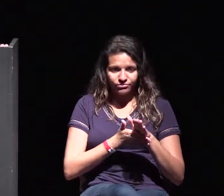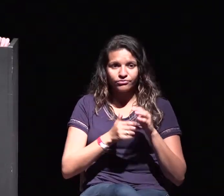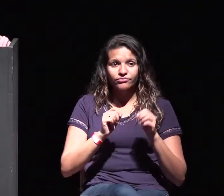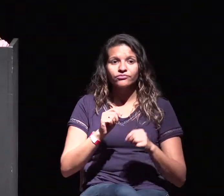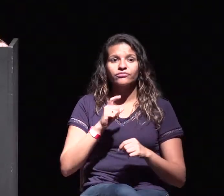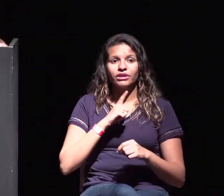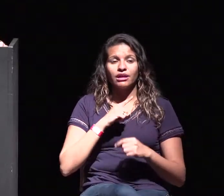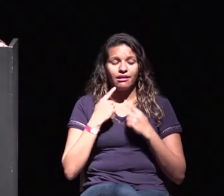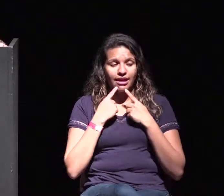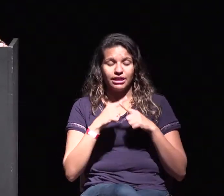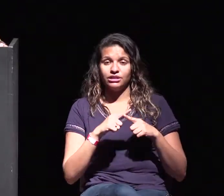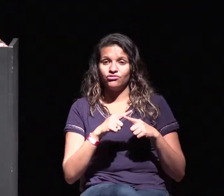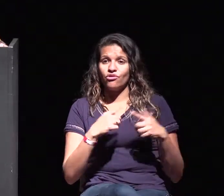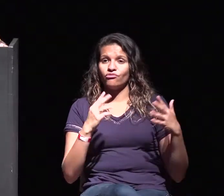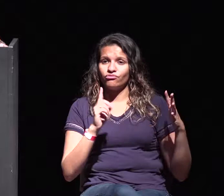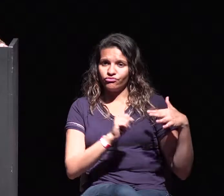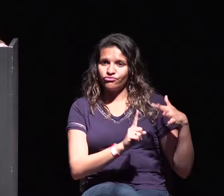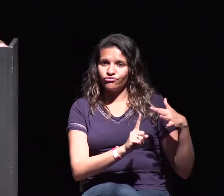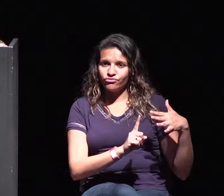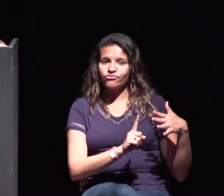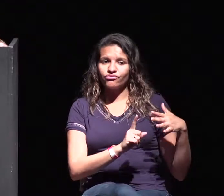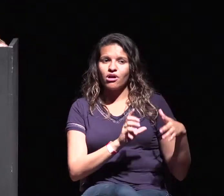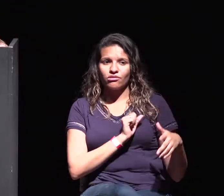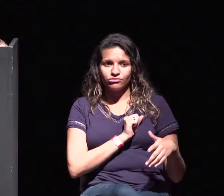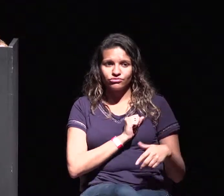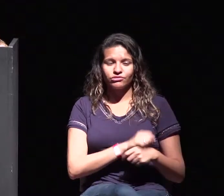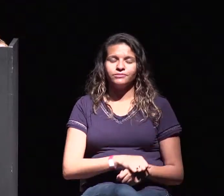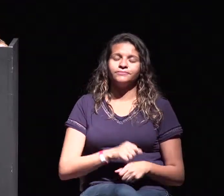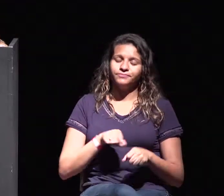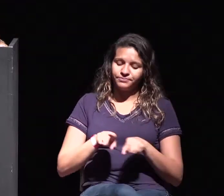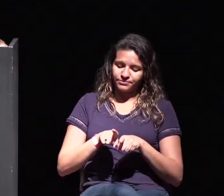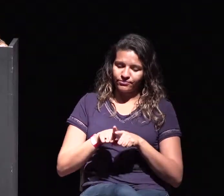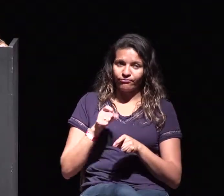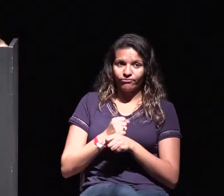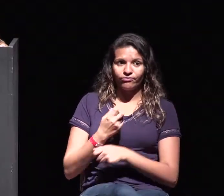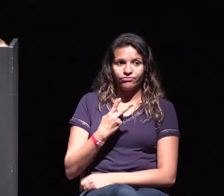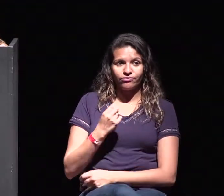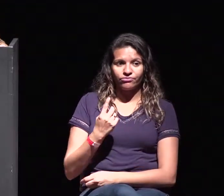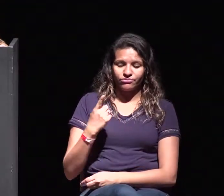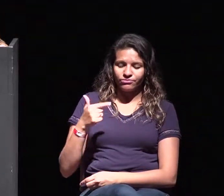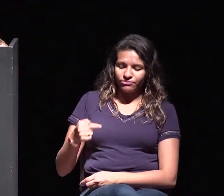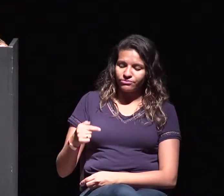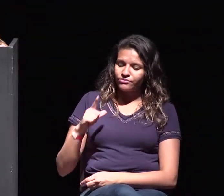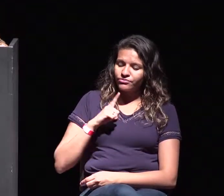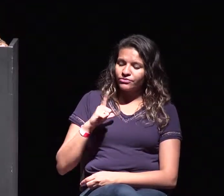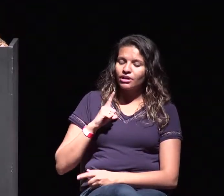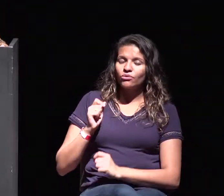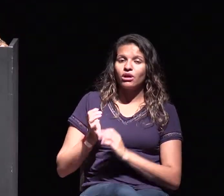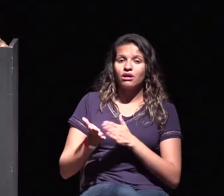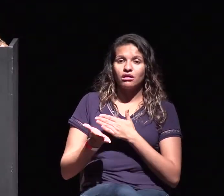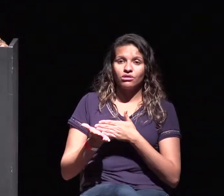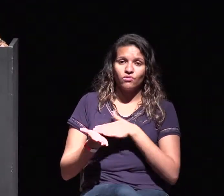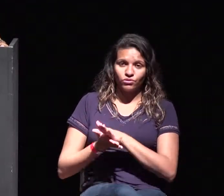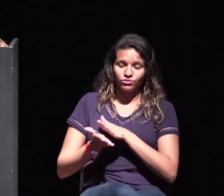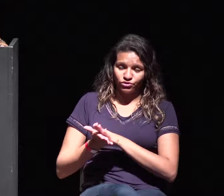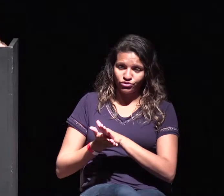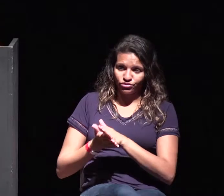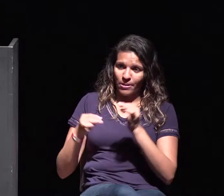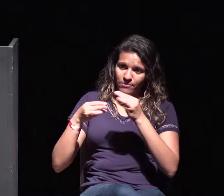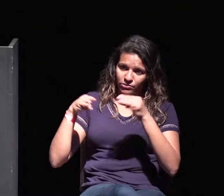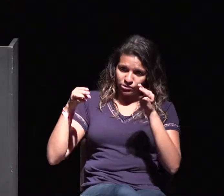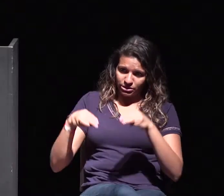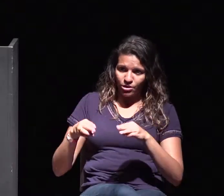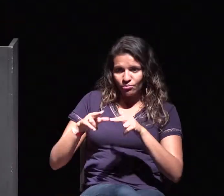pela crítica. Em 2017, foi coeditor da antologia radical The Anti-Museum. Por favor,